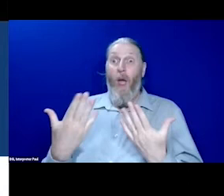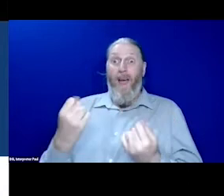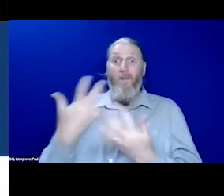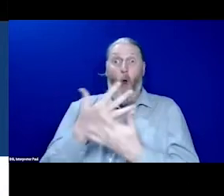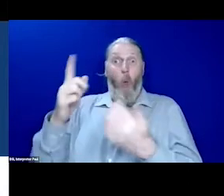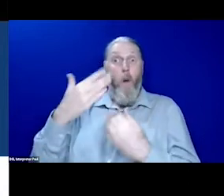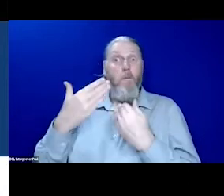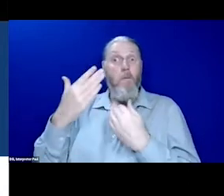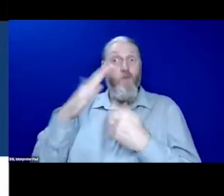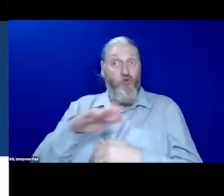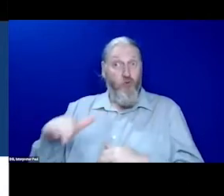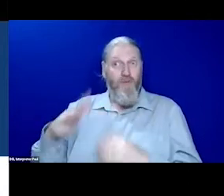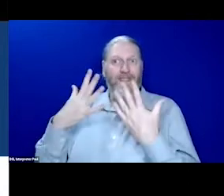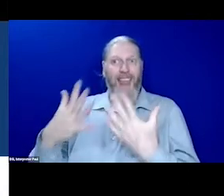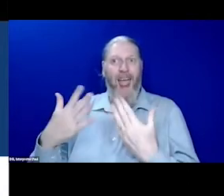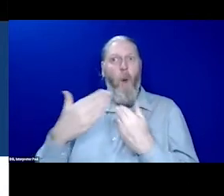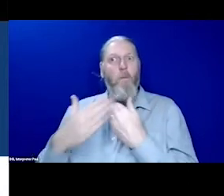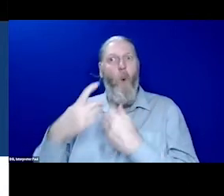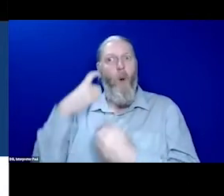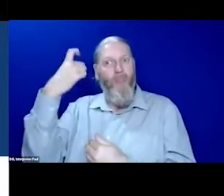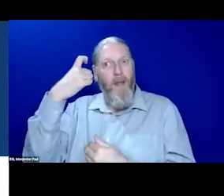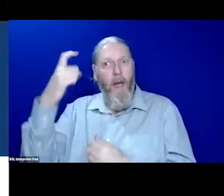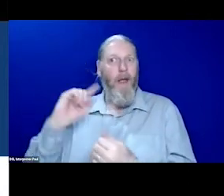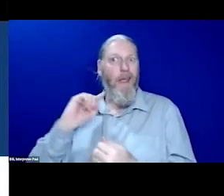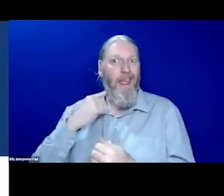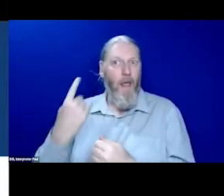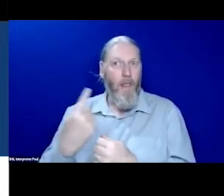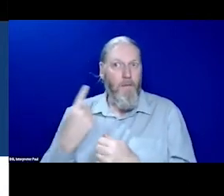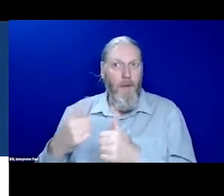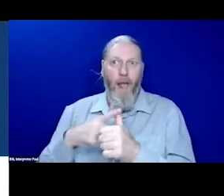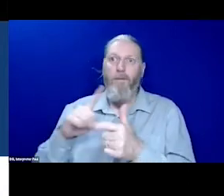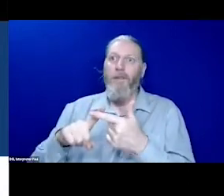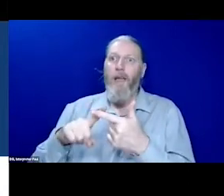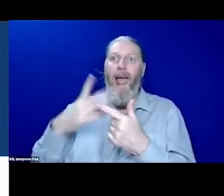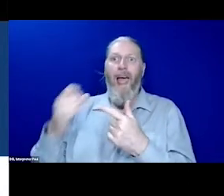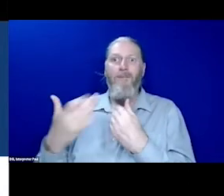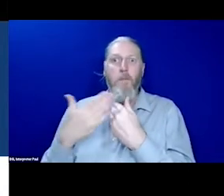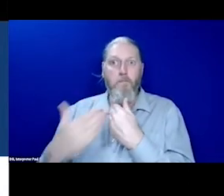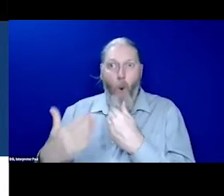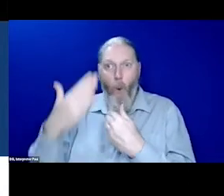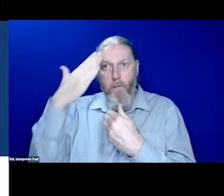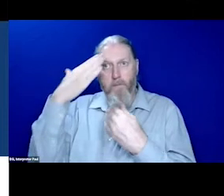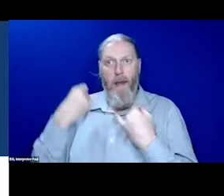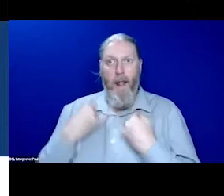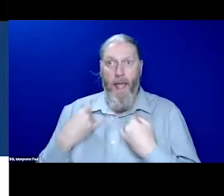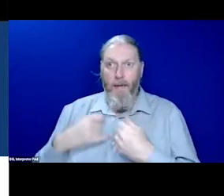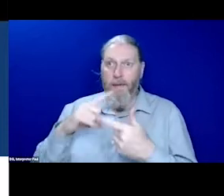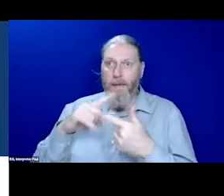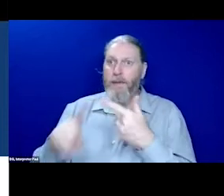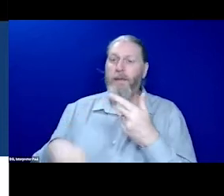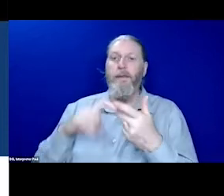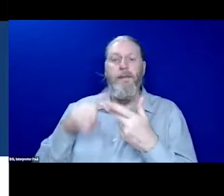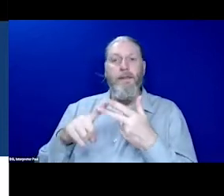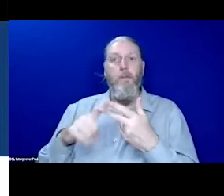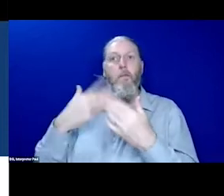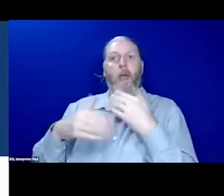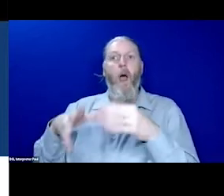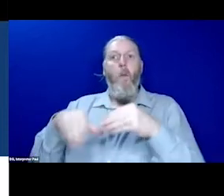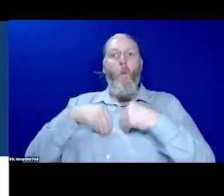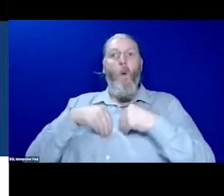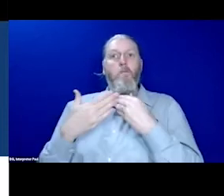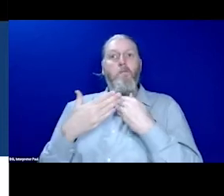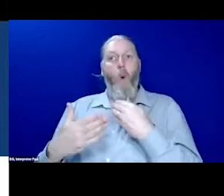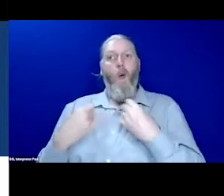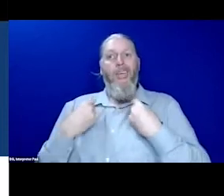and deaths by suicide, increased symptoms and new cases of mental illness, increased susceptibility to physical ill health or even death